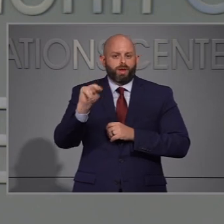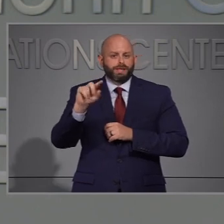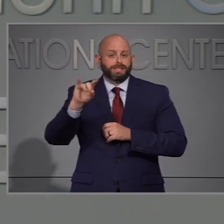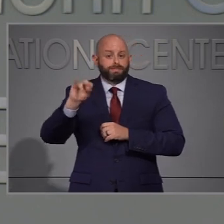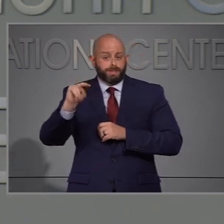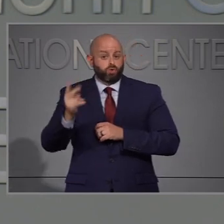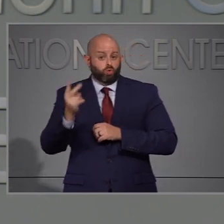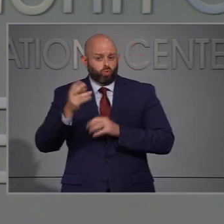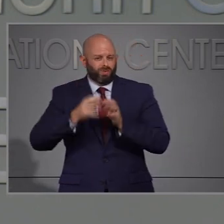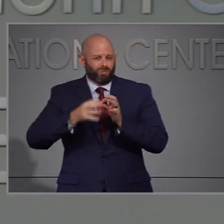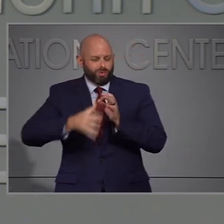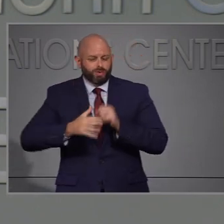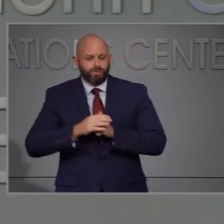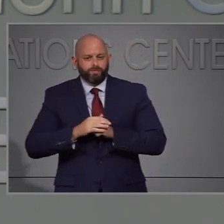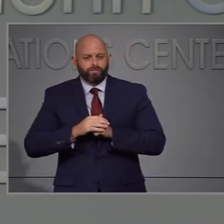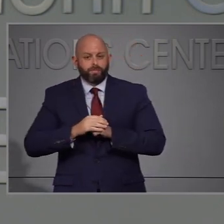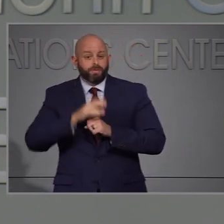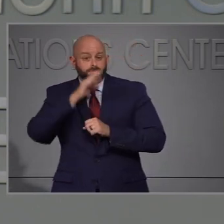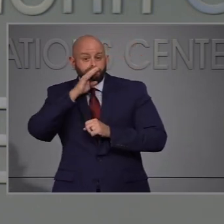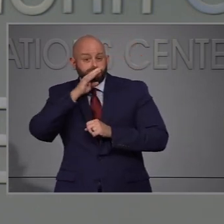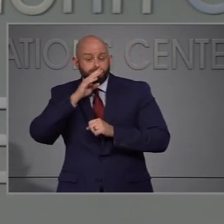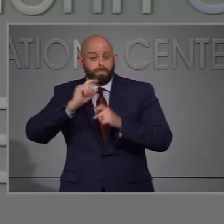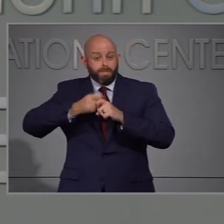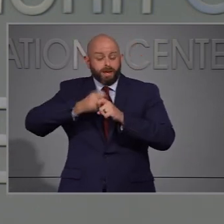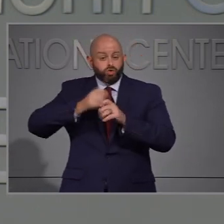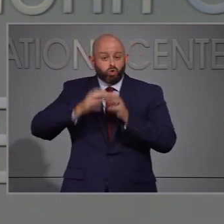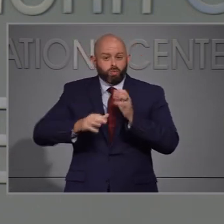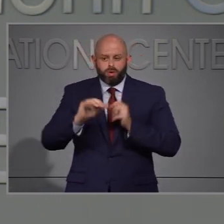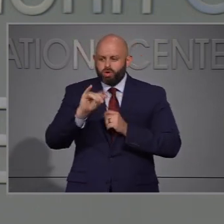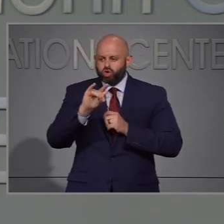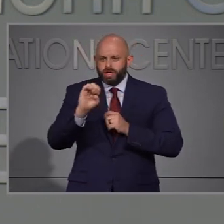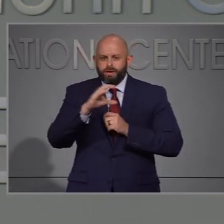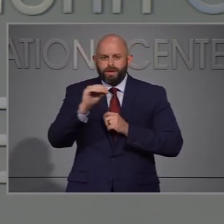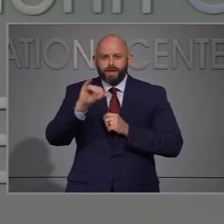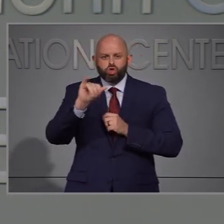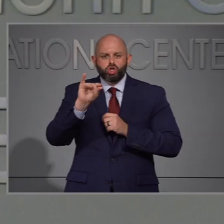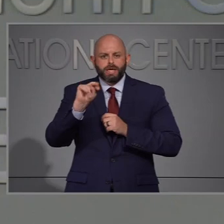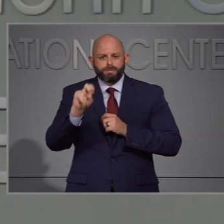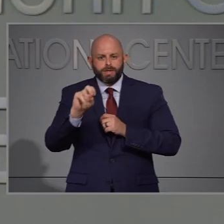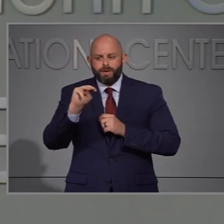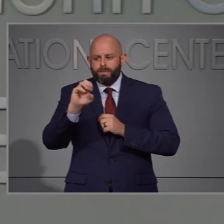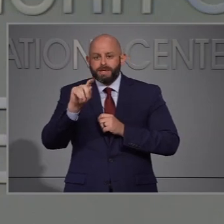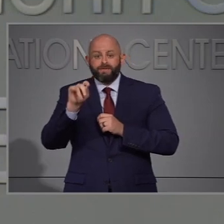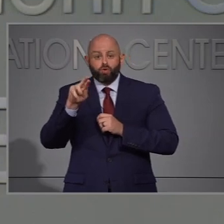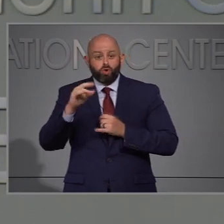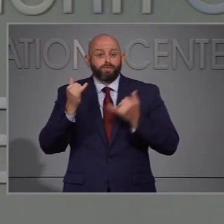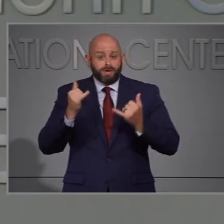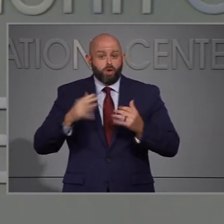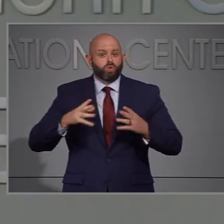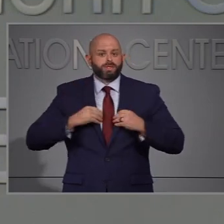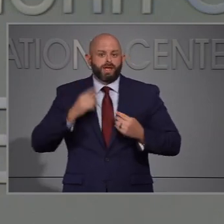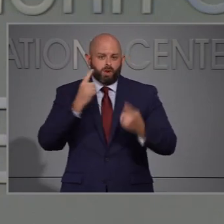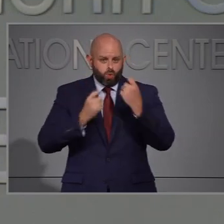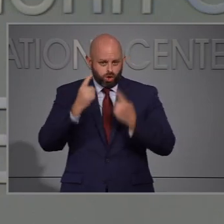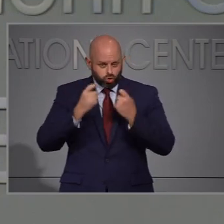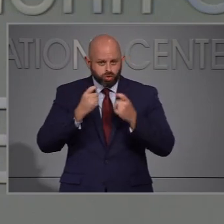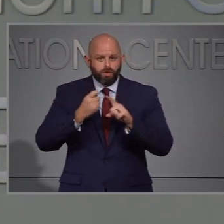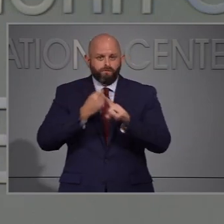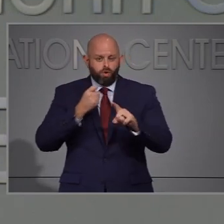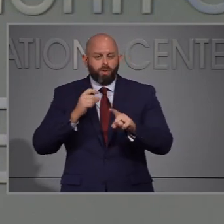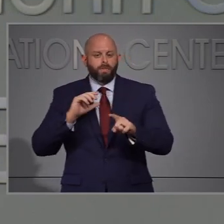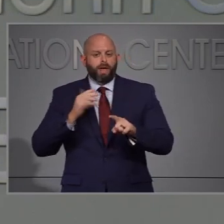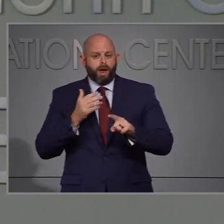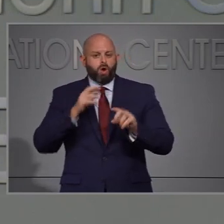scenes, Jackie and Jasmine Mativier are our Spanish language interpreters. We'll now take questions from